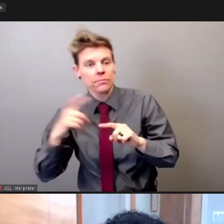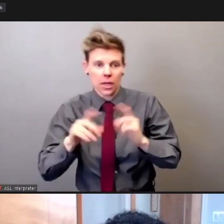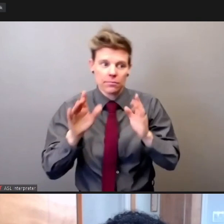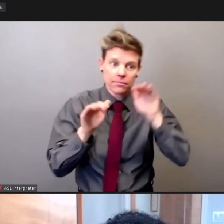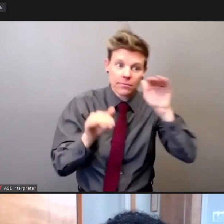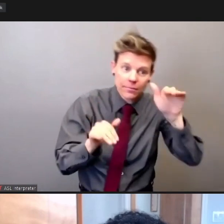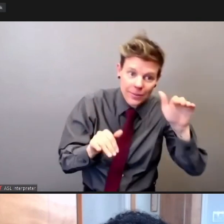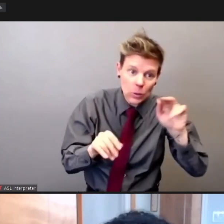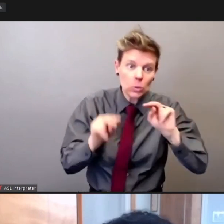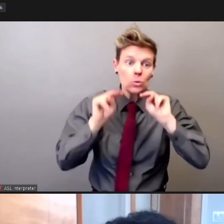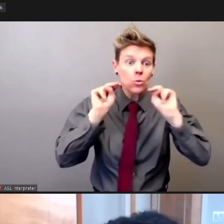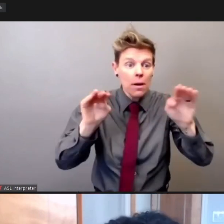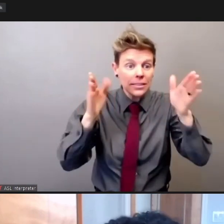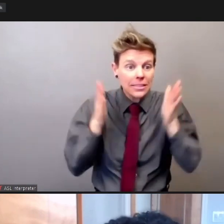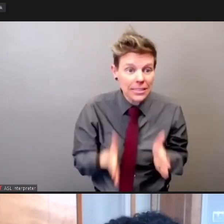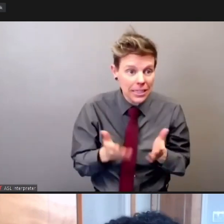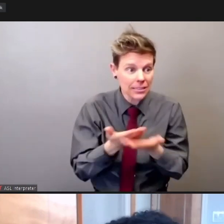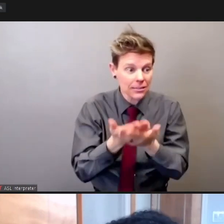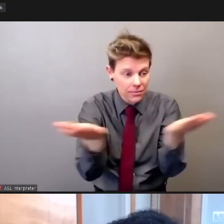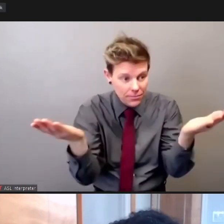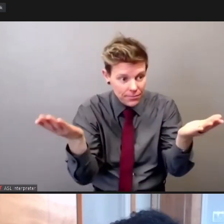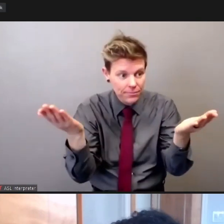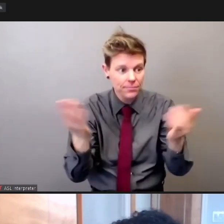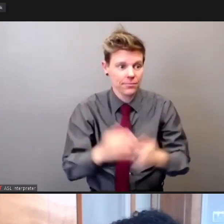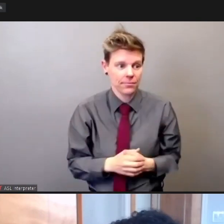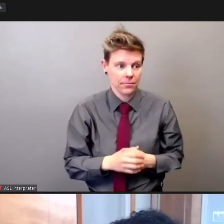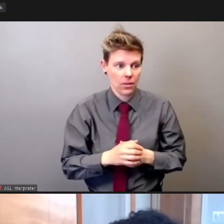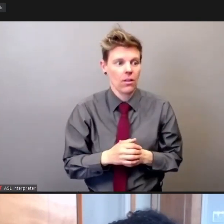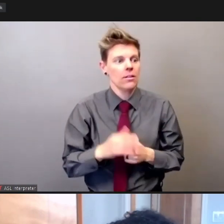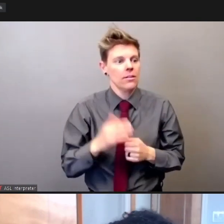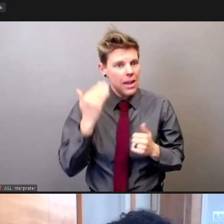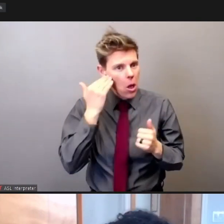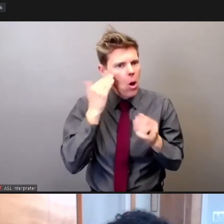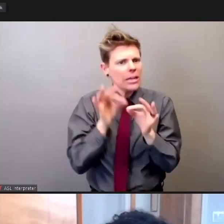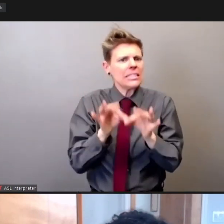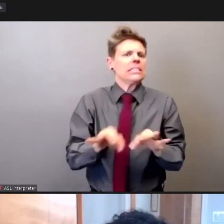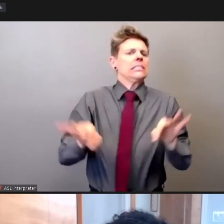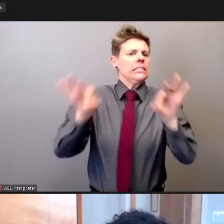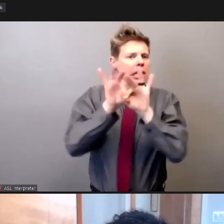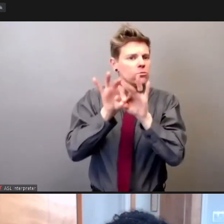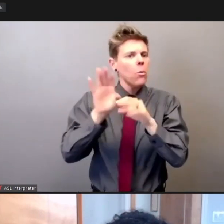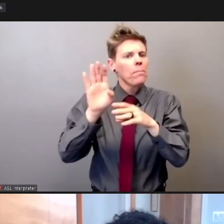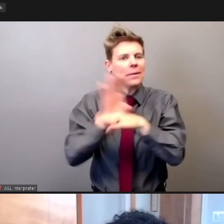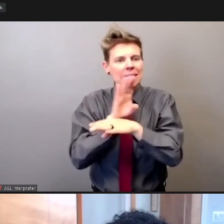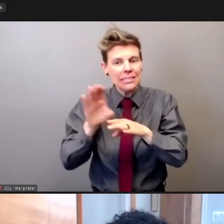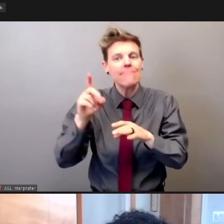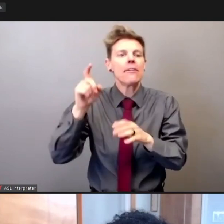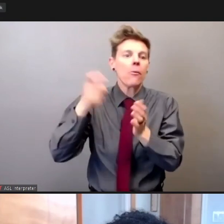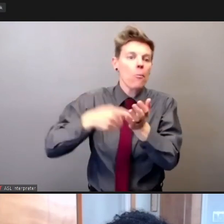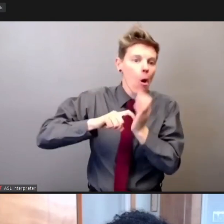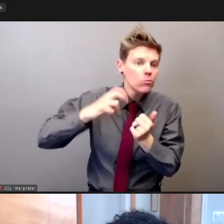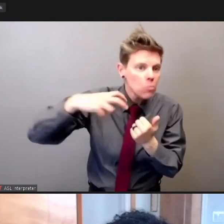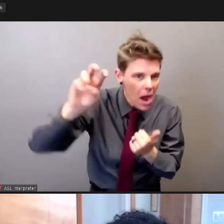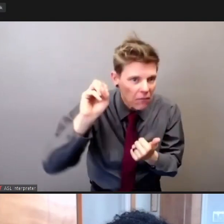we've got essential business travel. I know that we've got